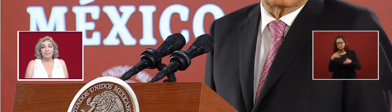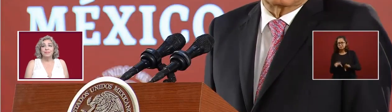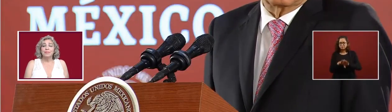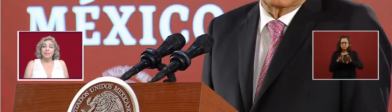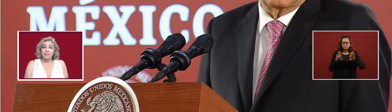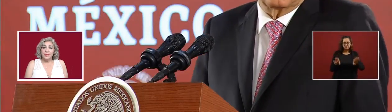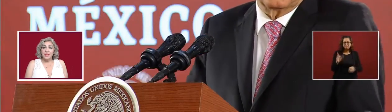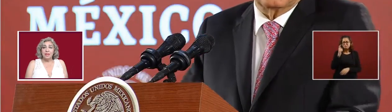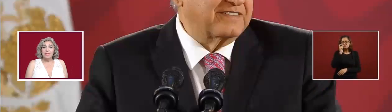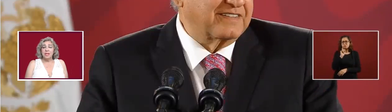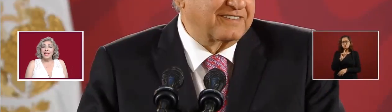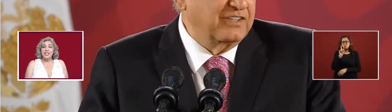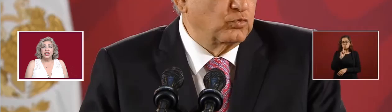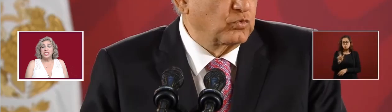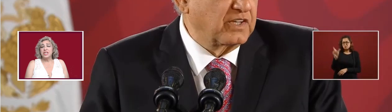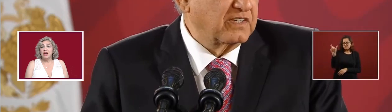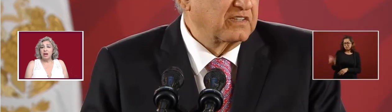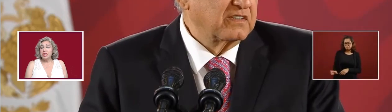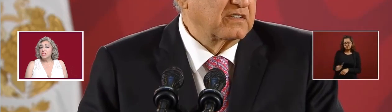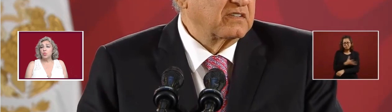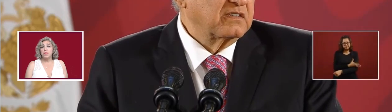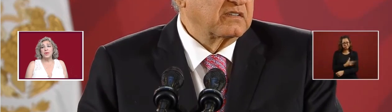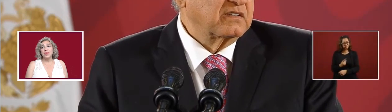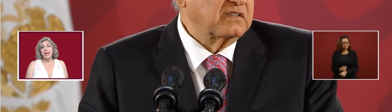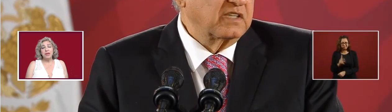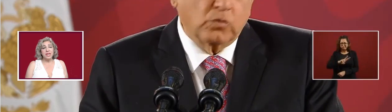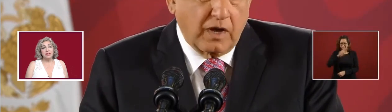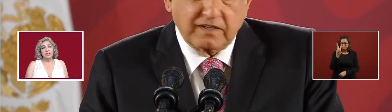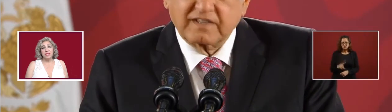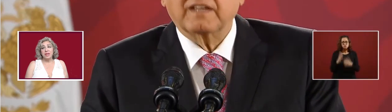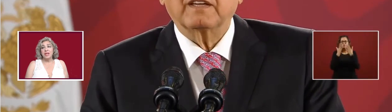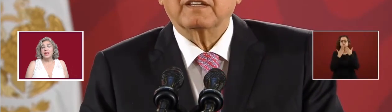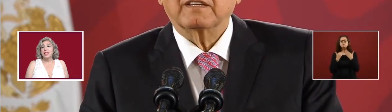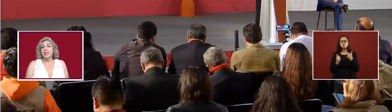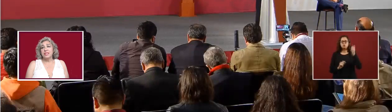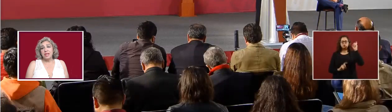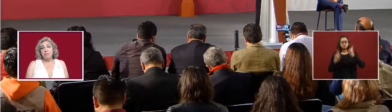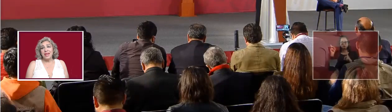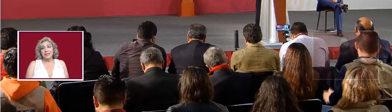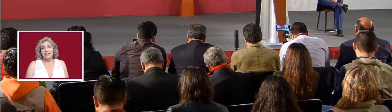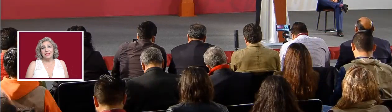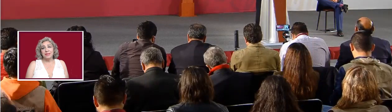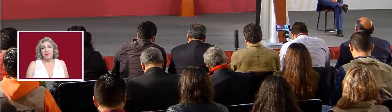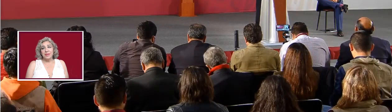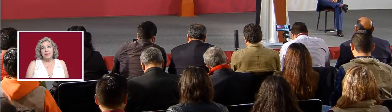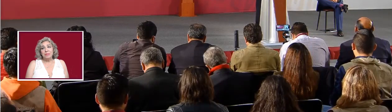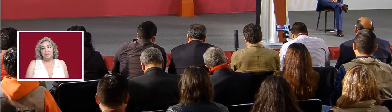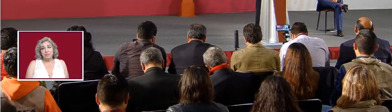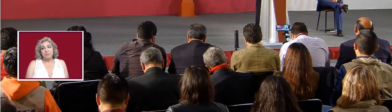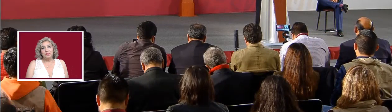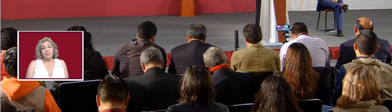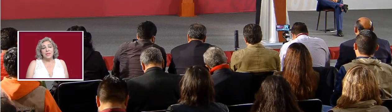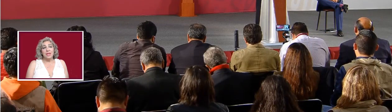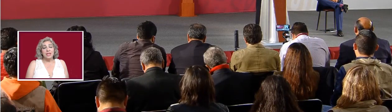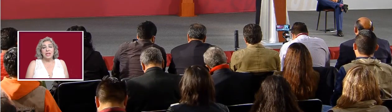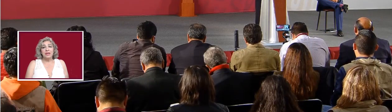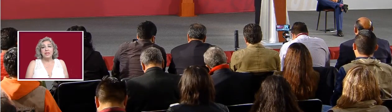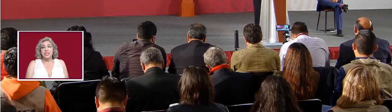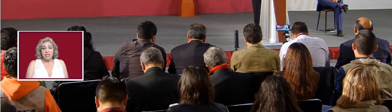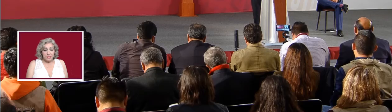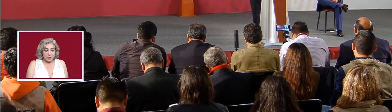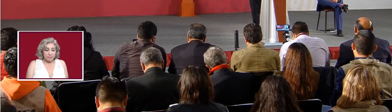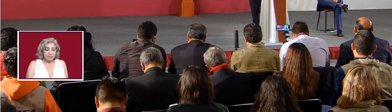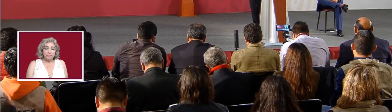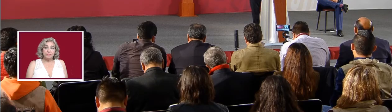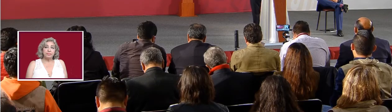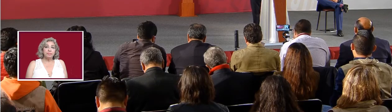and she's an honest woman, without a doubt, same as Claudia